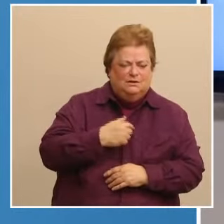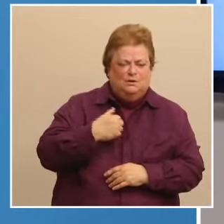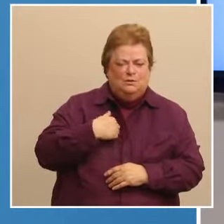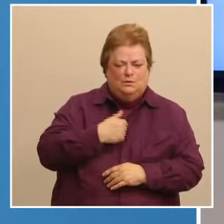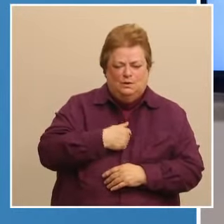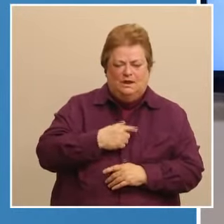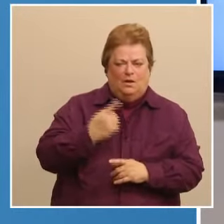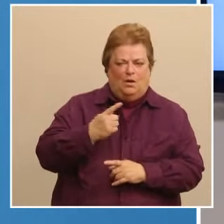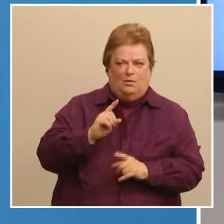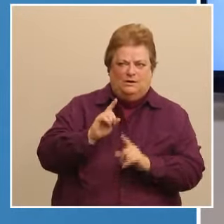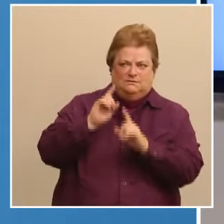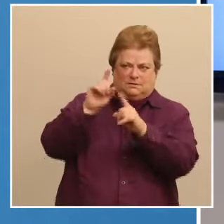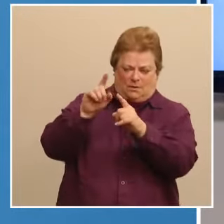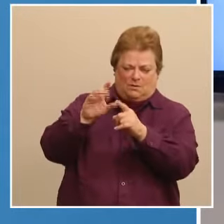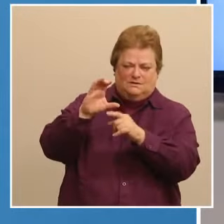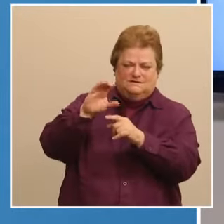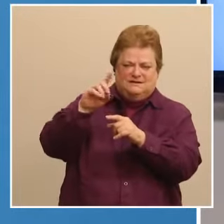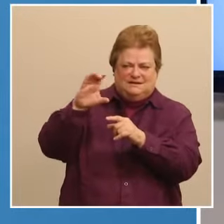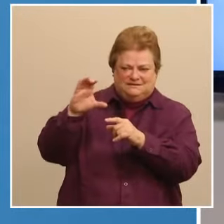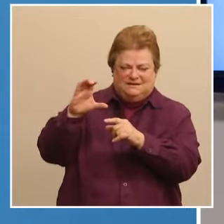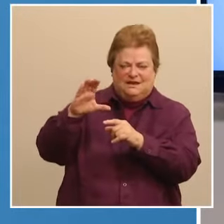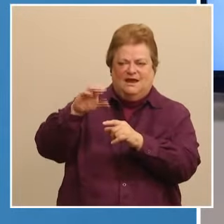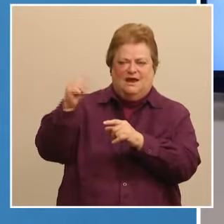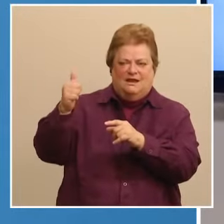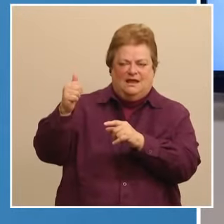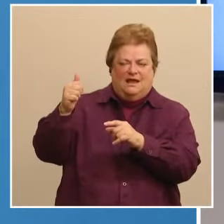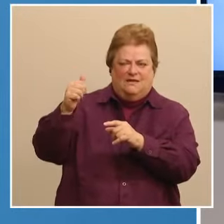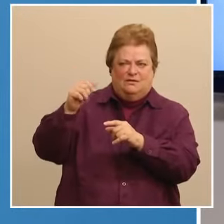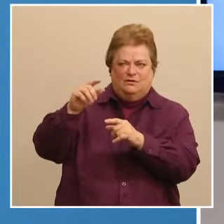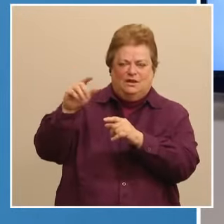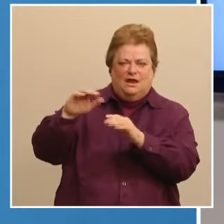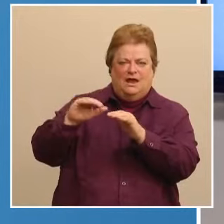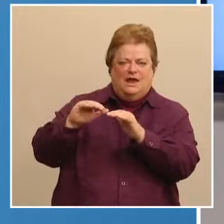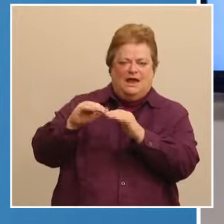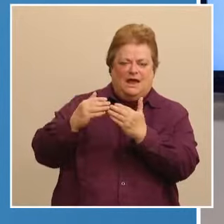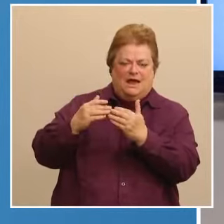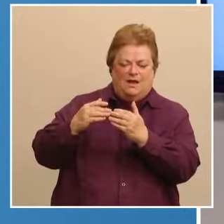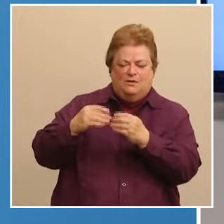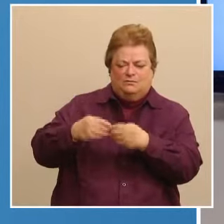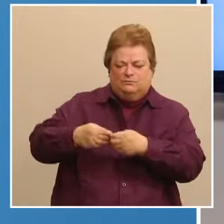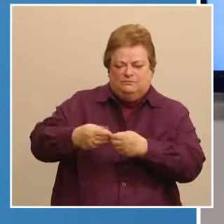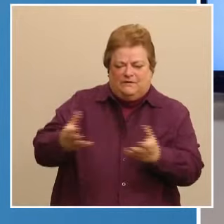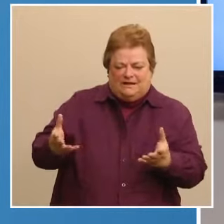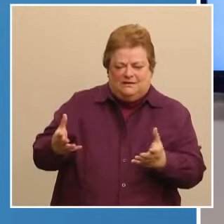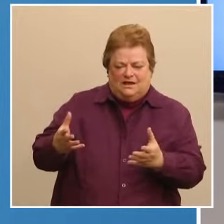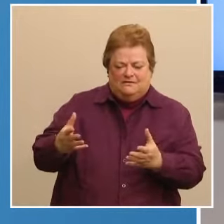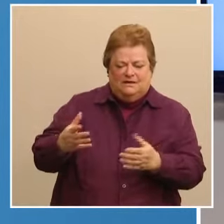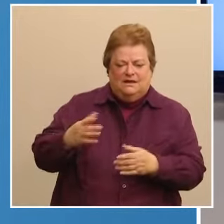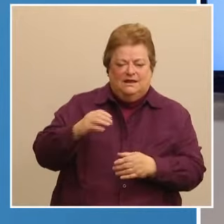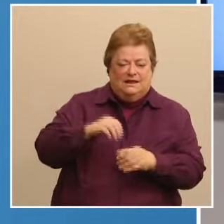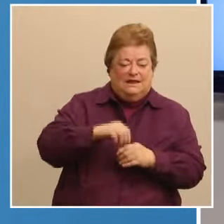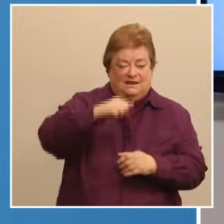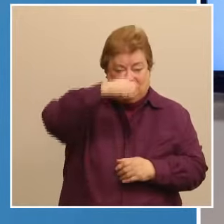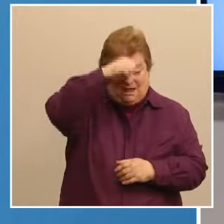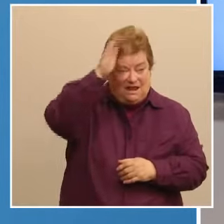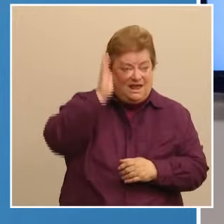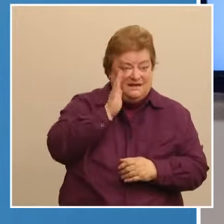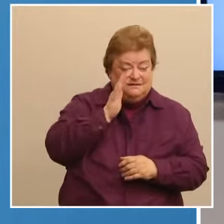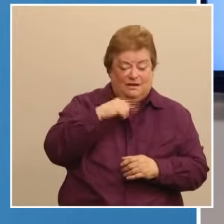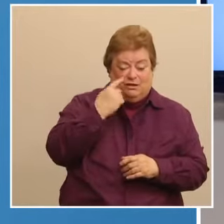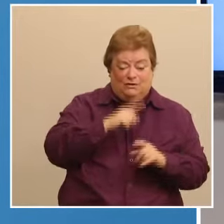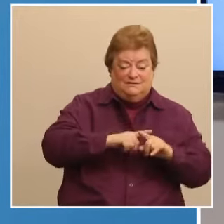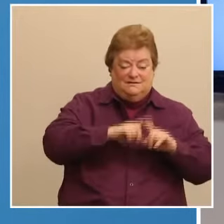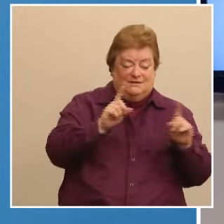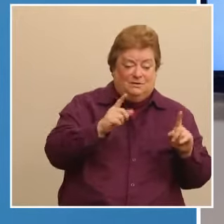the CDC and other sites and looking at how the vaccine's administered. I know in Alaska it looks a lot different, but